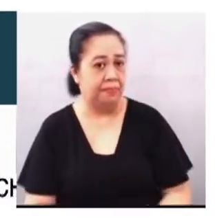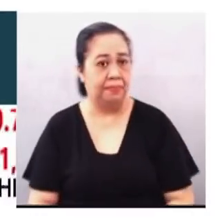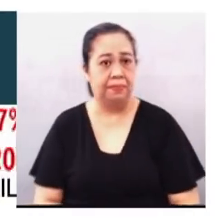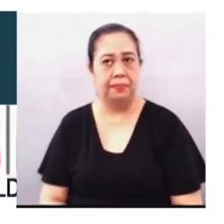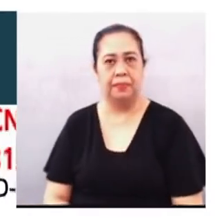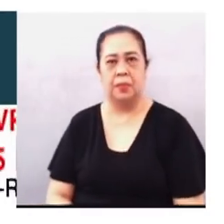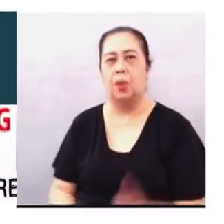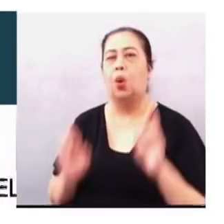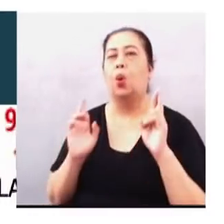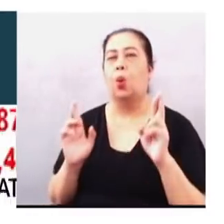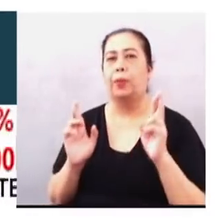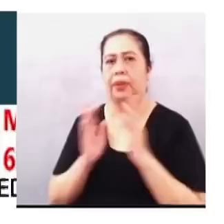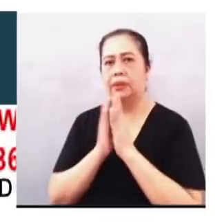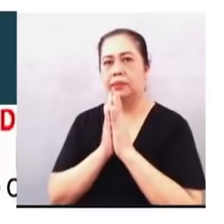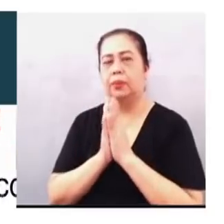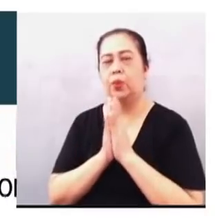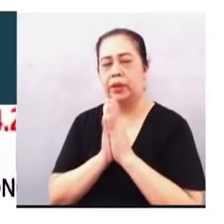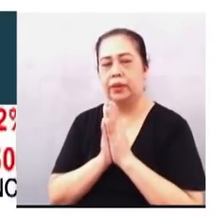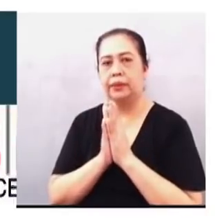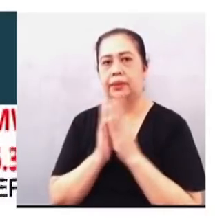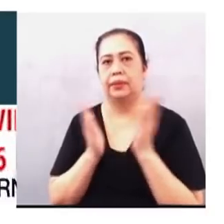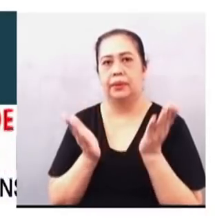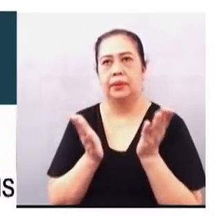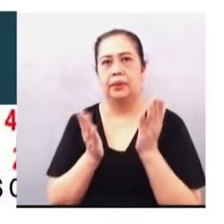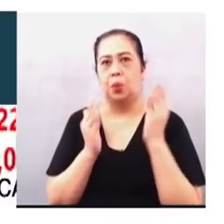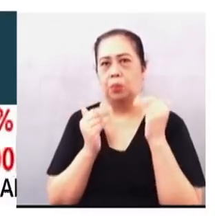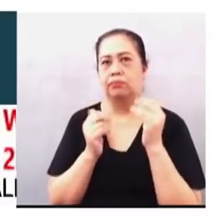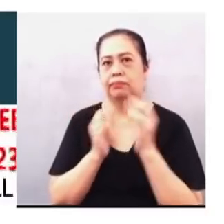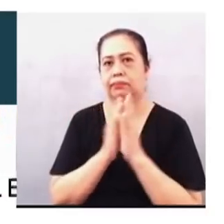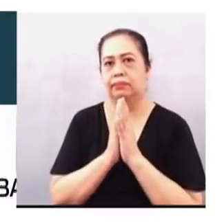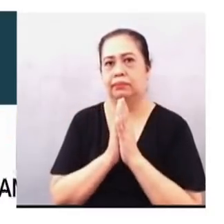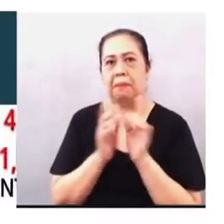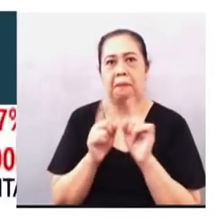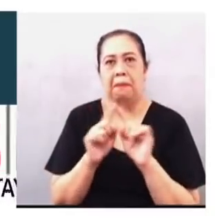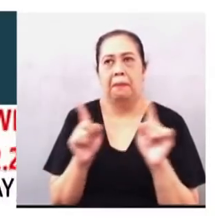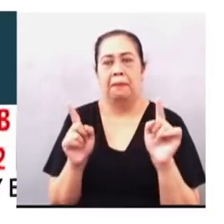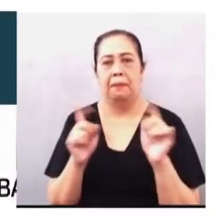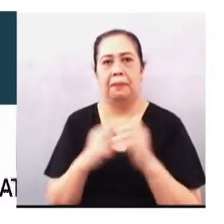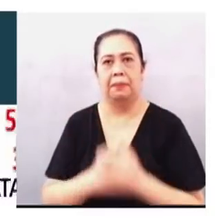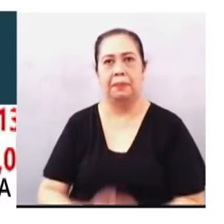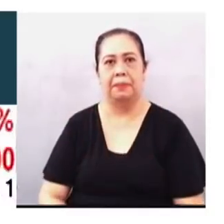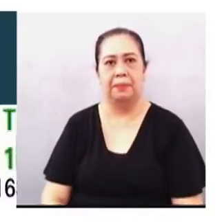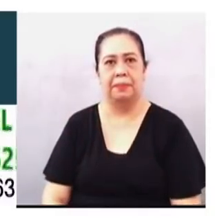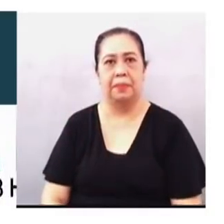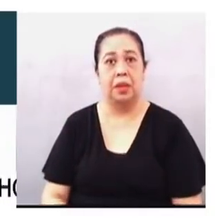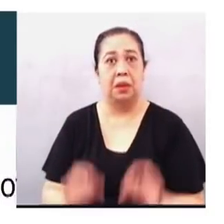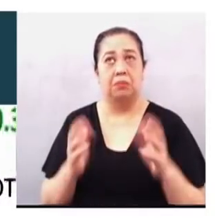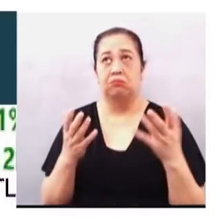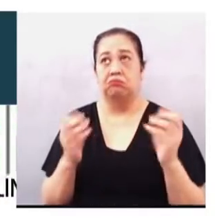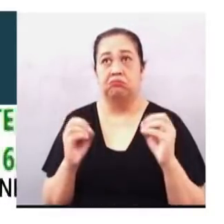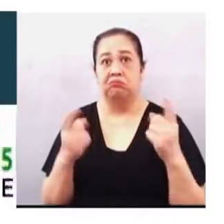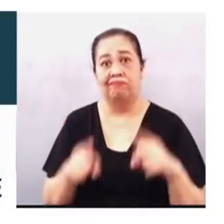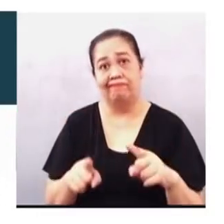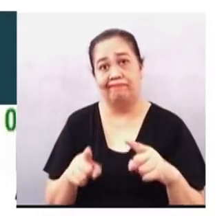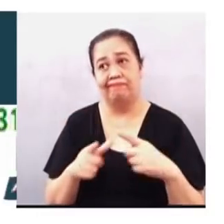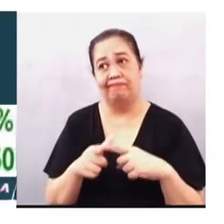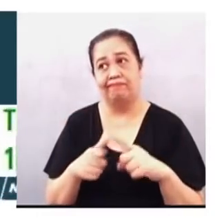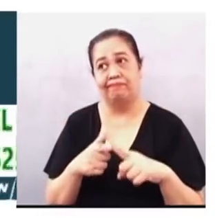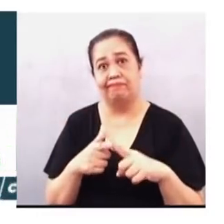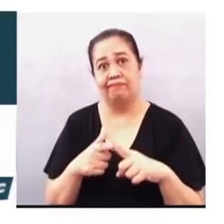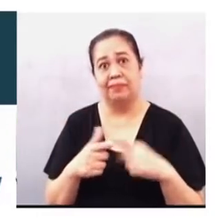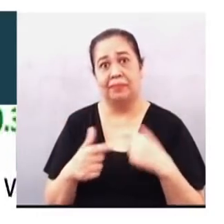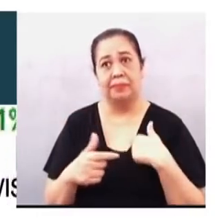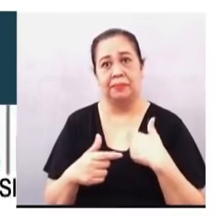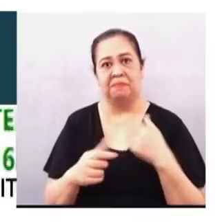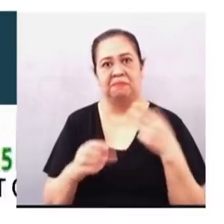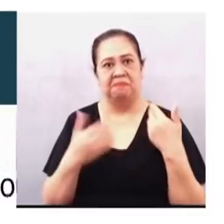Hoping and praying na may mangyaring ganon. But kung wala mangyaring ganon, then I am in for a